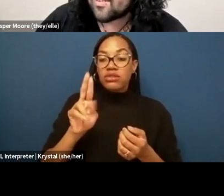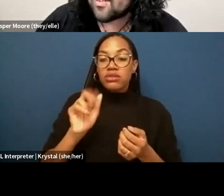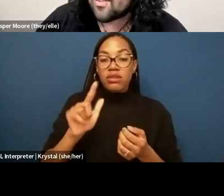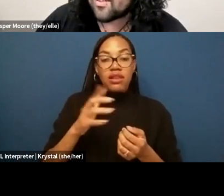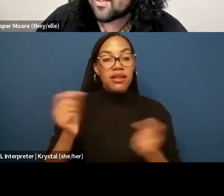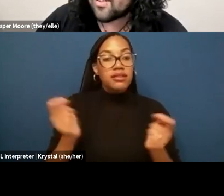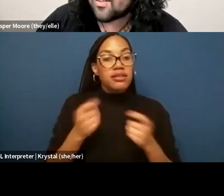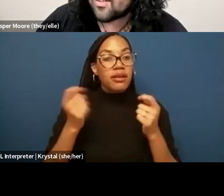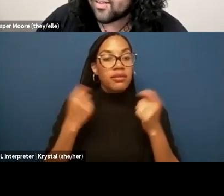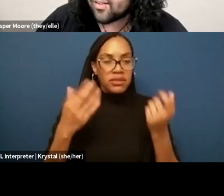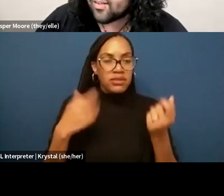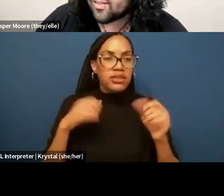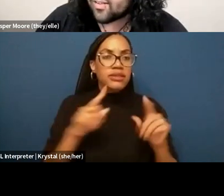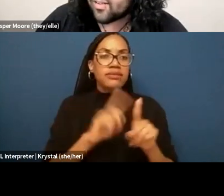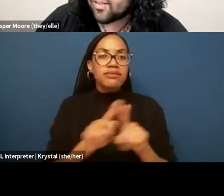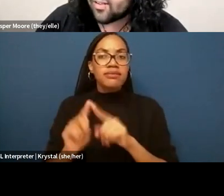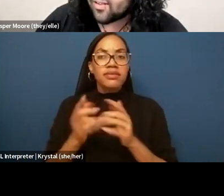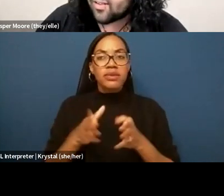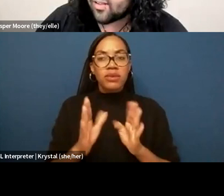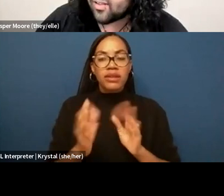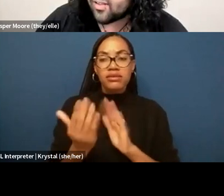there's a lot of different ways of doing that.